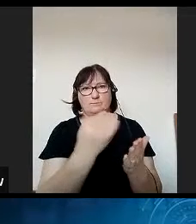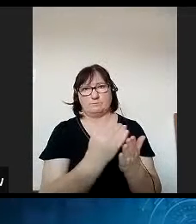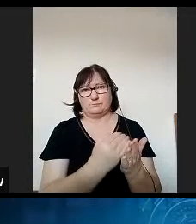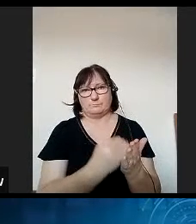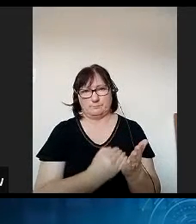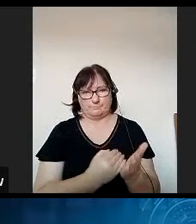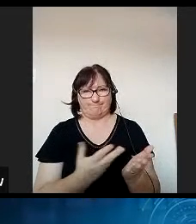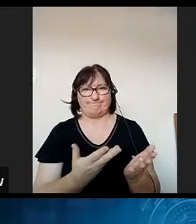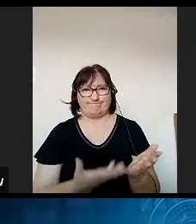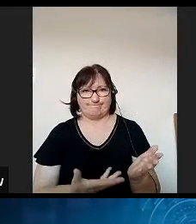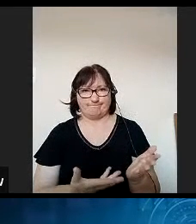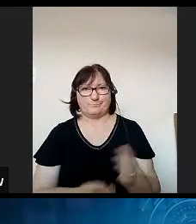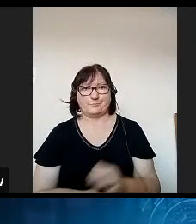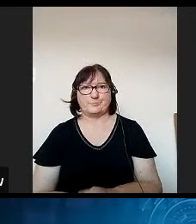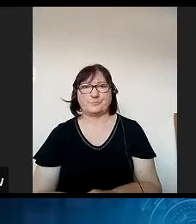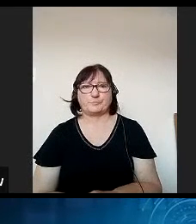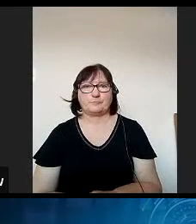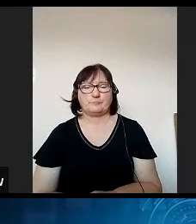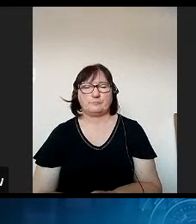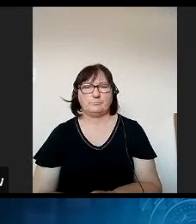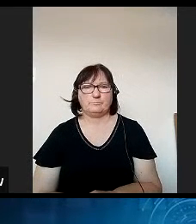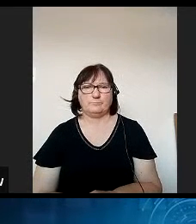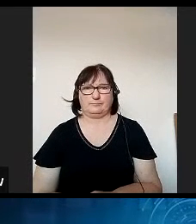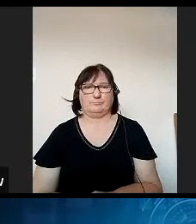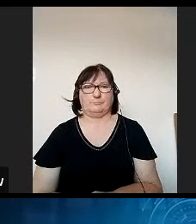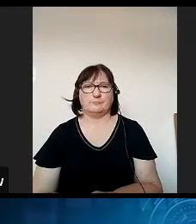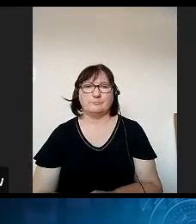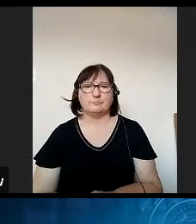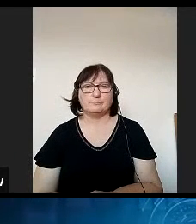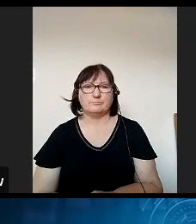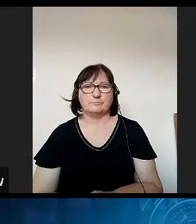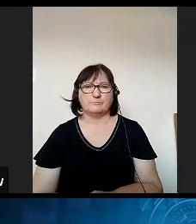for the whole. Thank you.